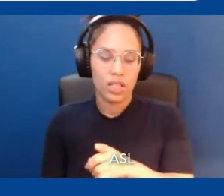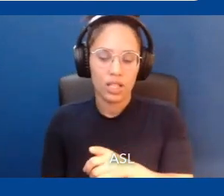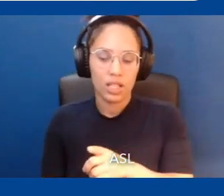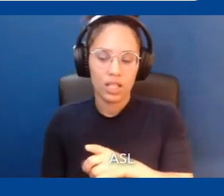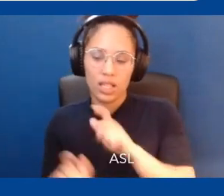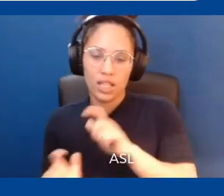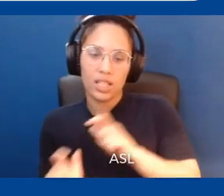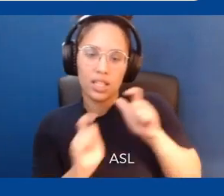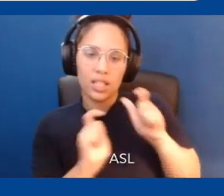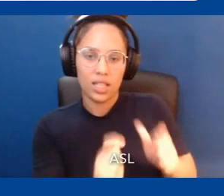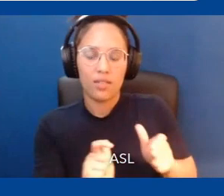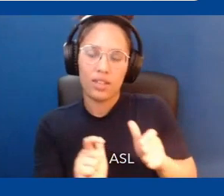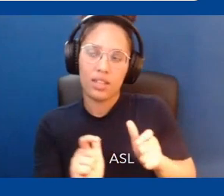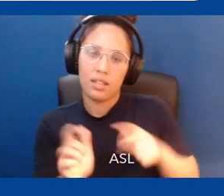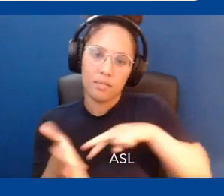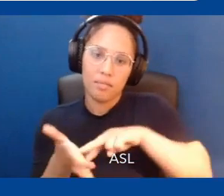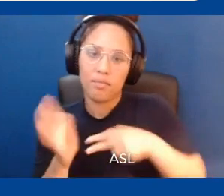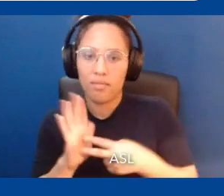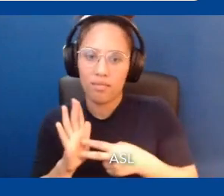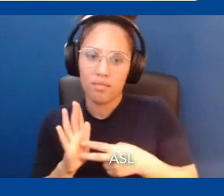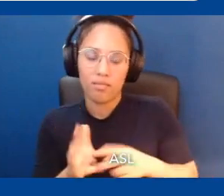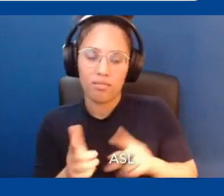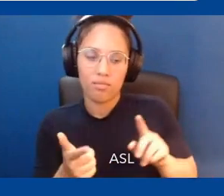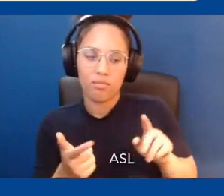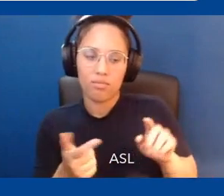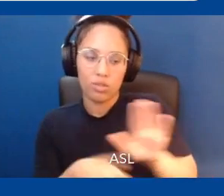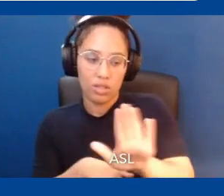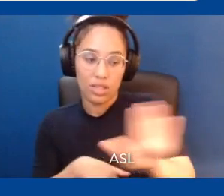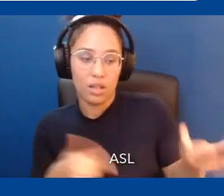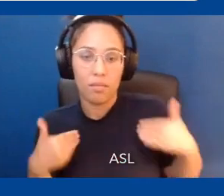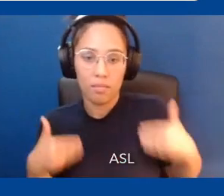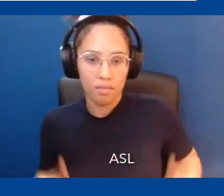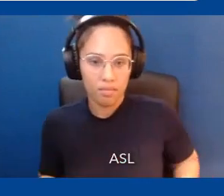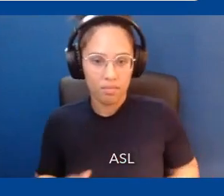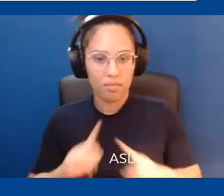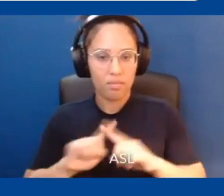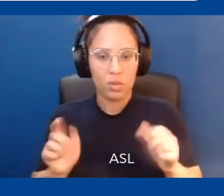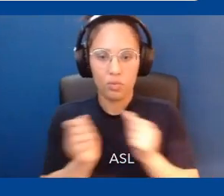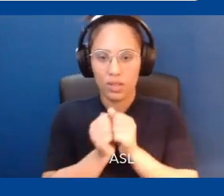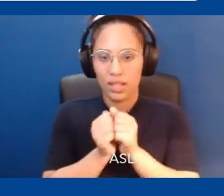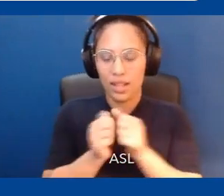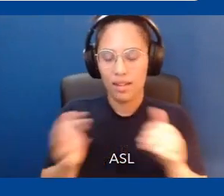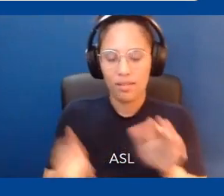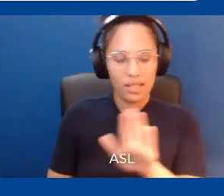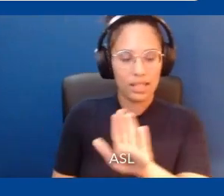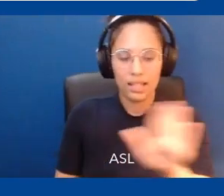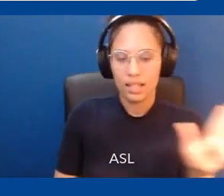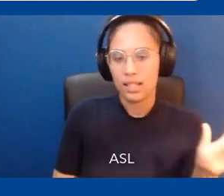without their lecture about it.